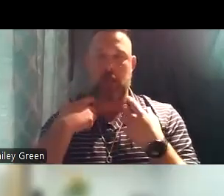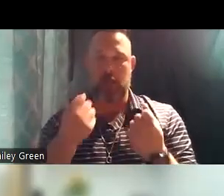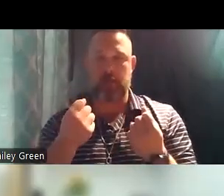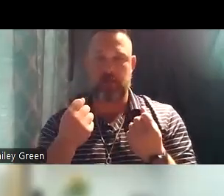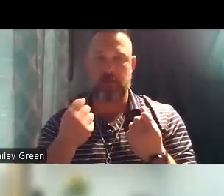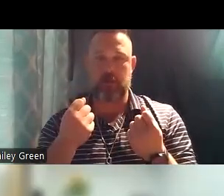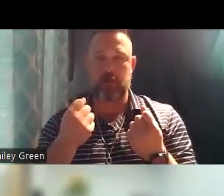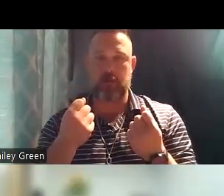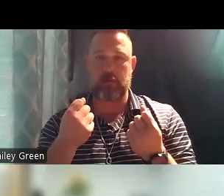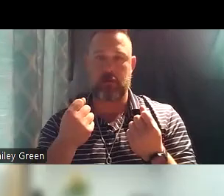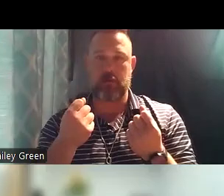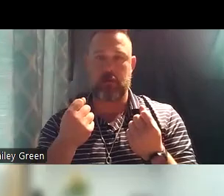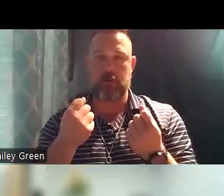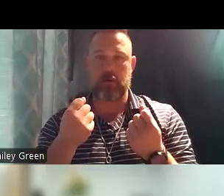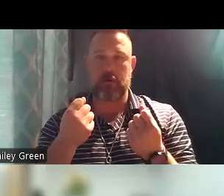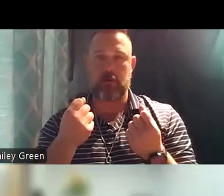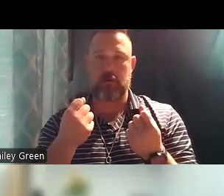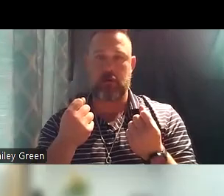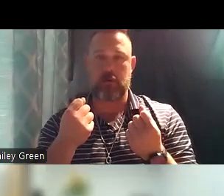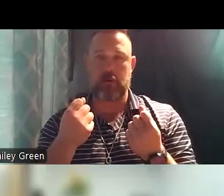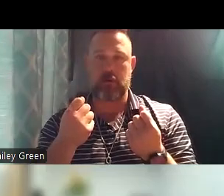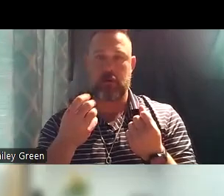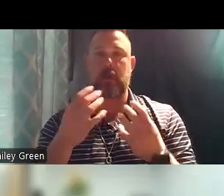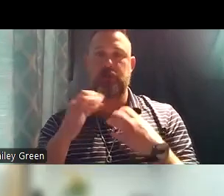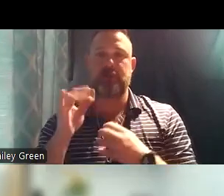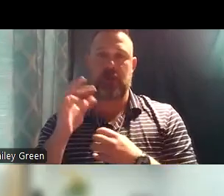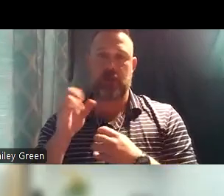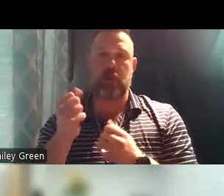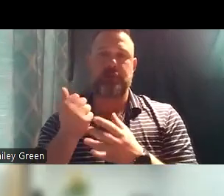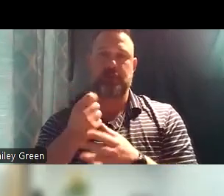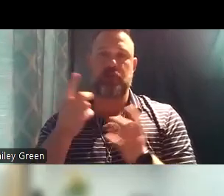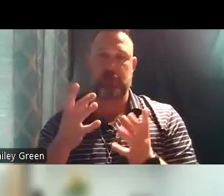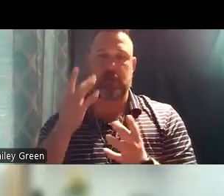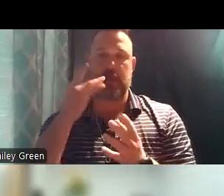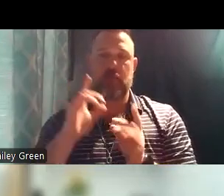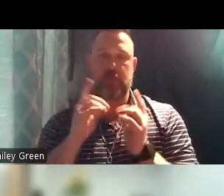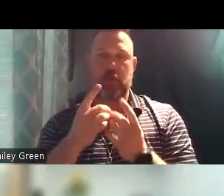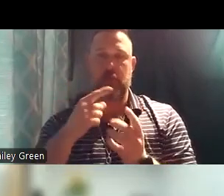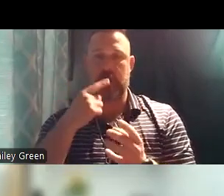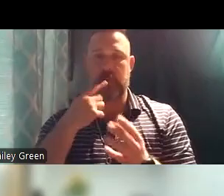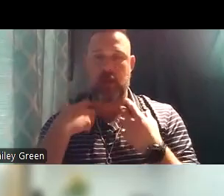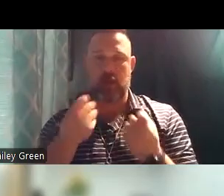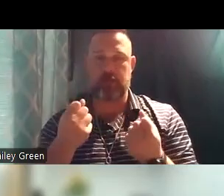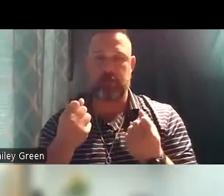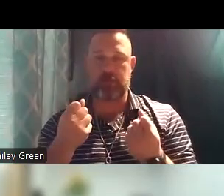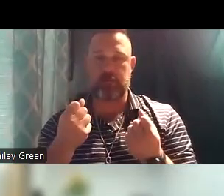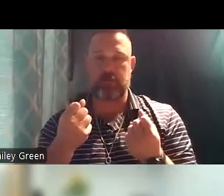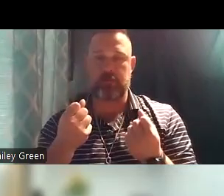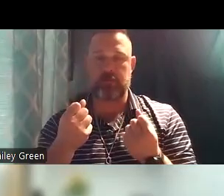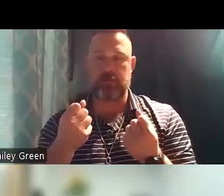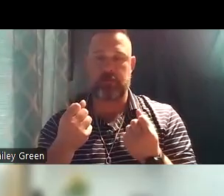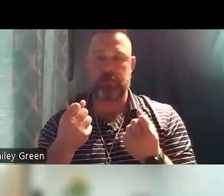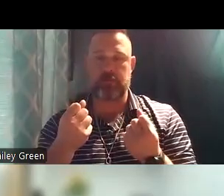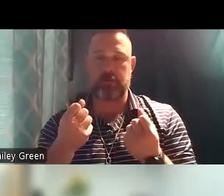Julie Nagasako, and Kristen Theodore, Assistant Director for the Department of Public Health, are